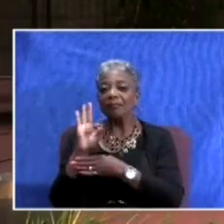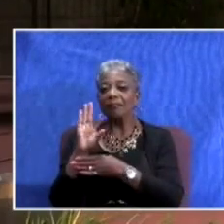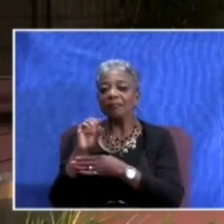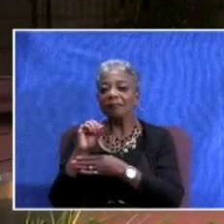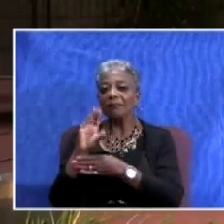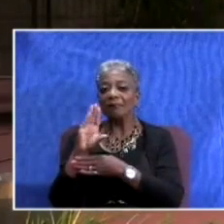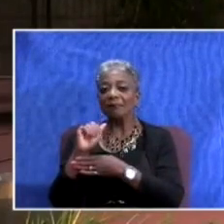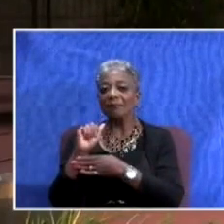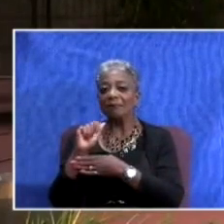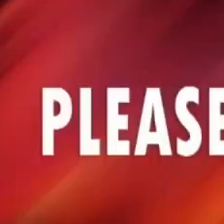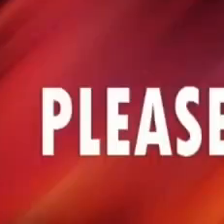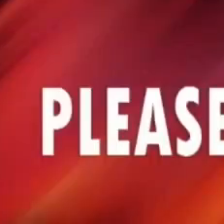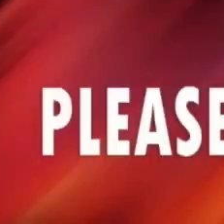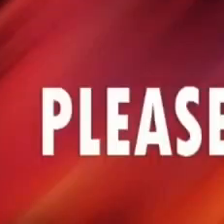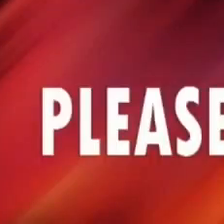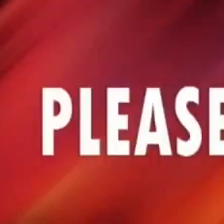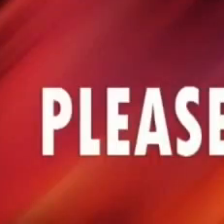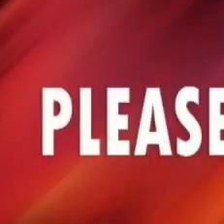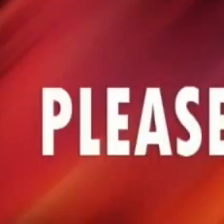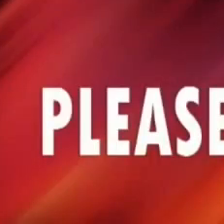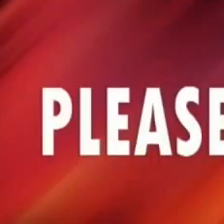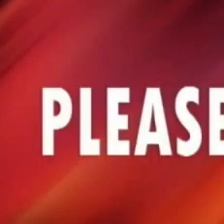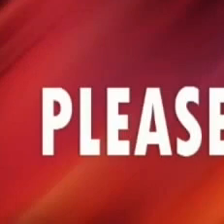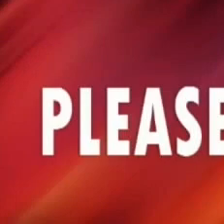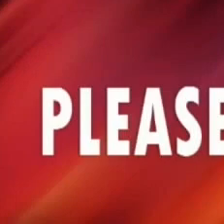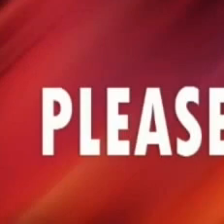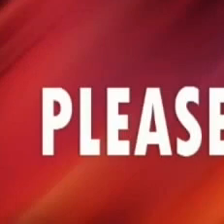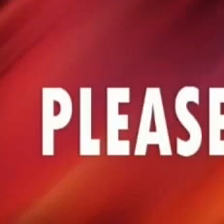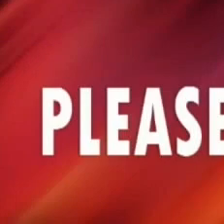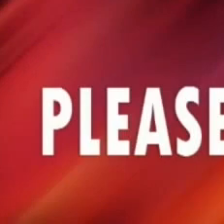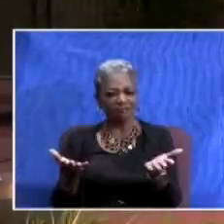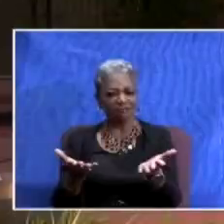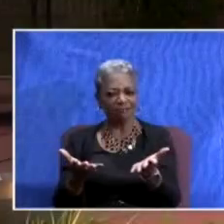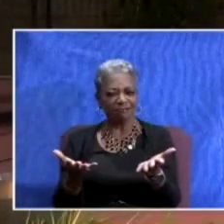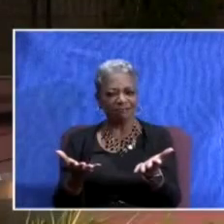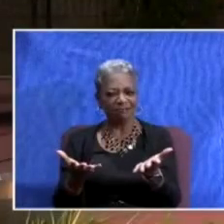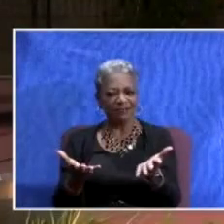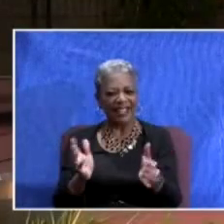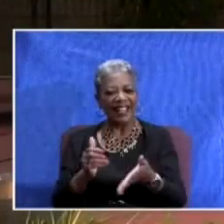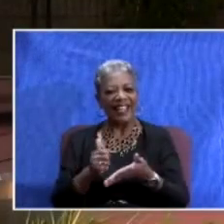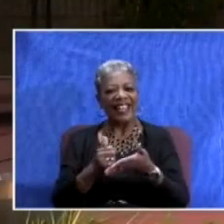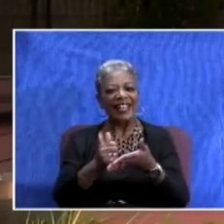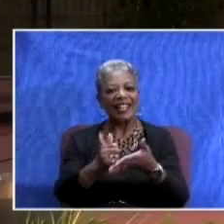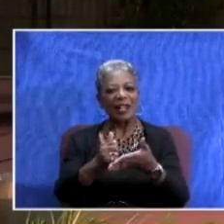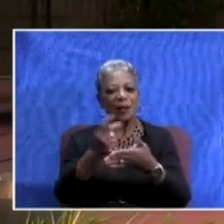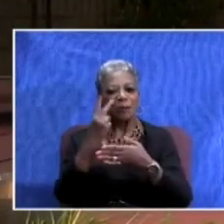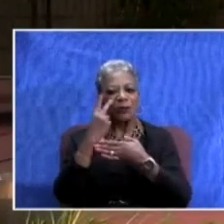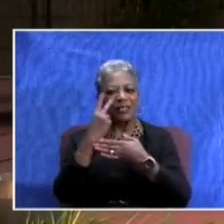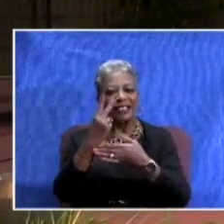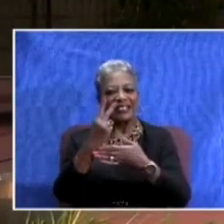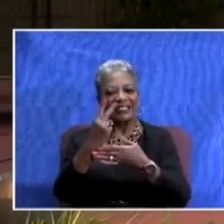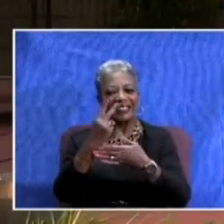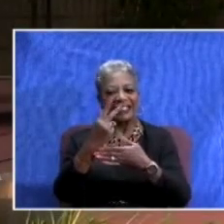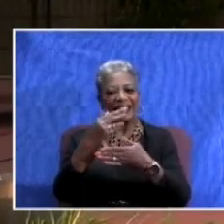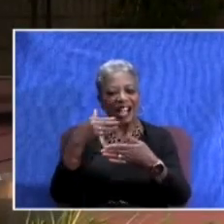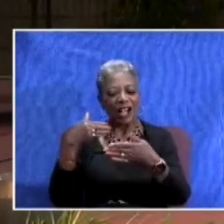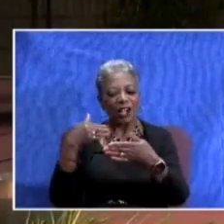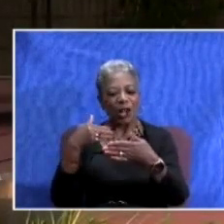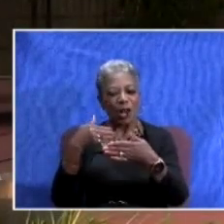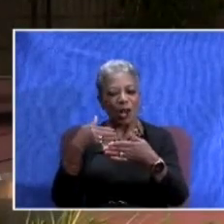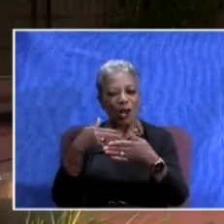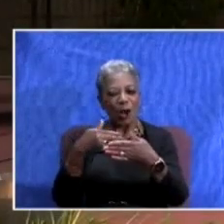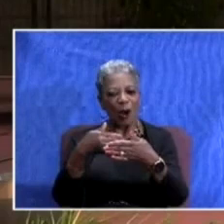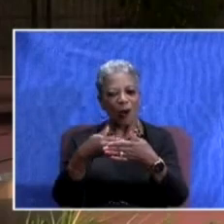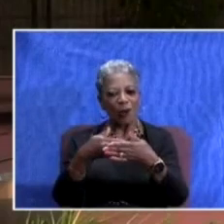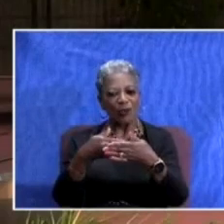you have to see it. They help you to see up close, and they help you to see at a distance. And we're